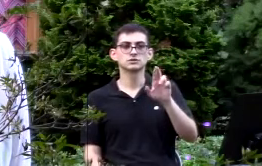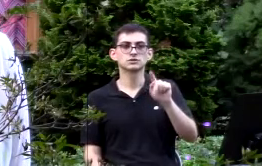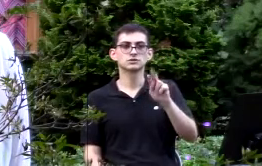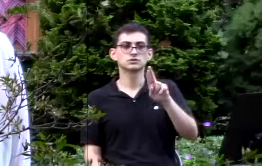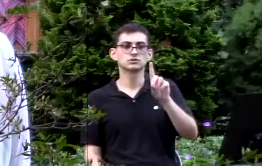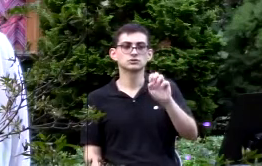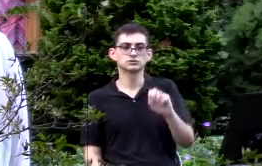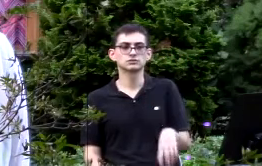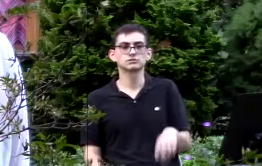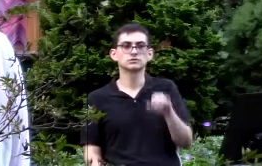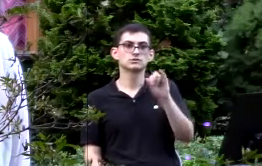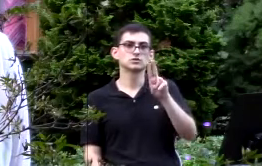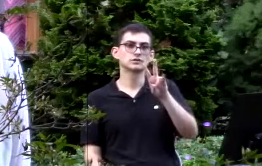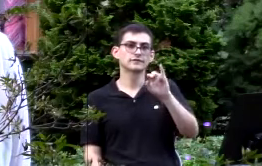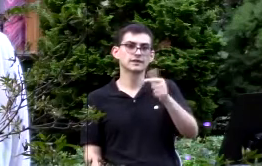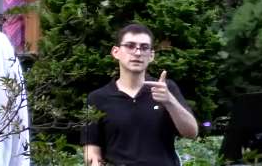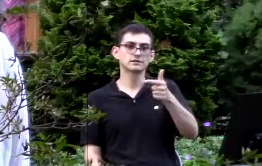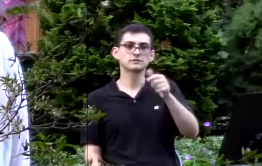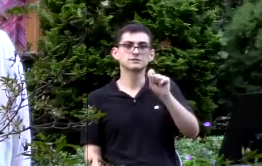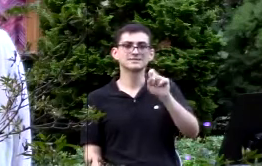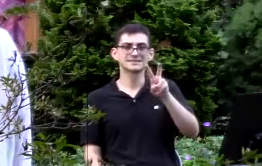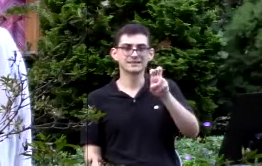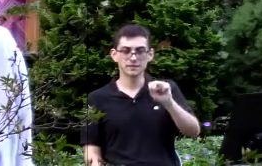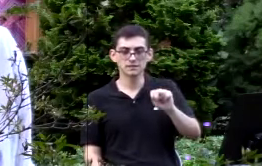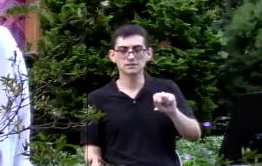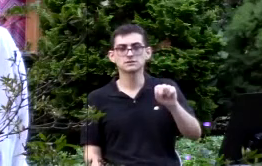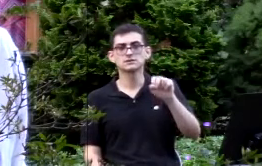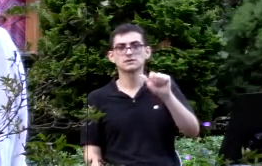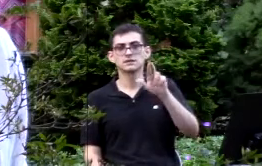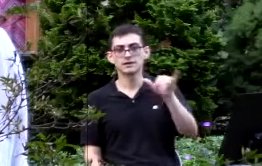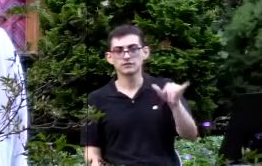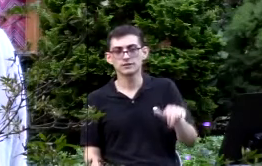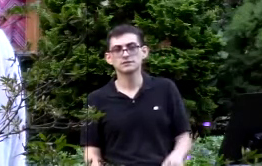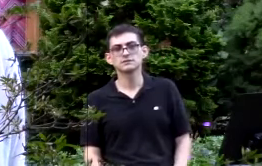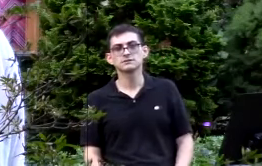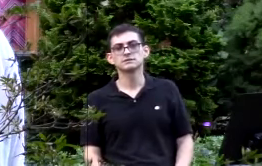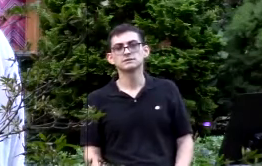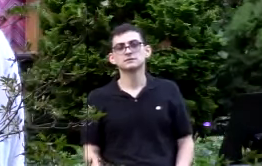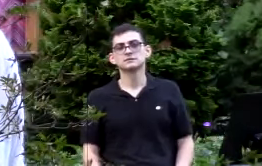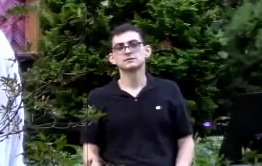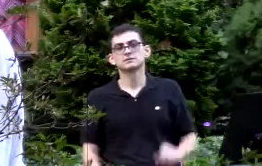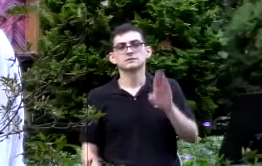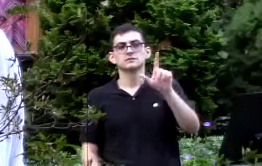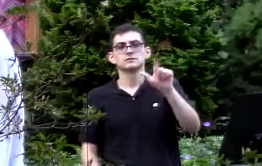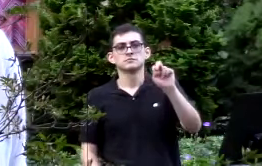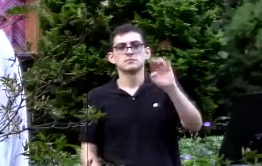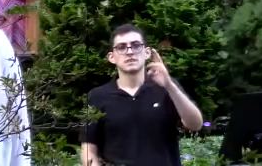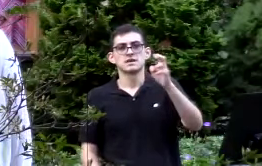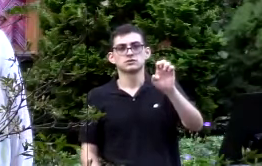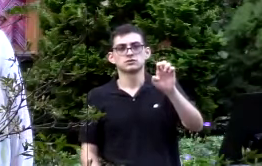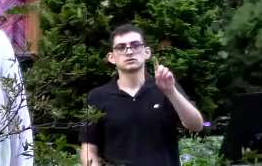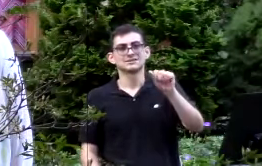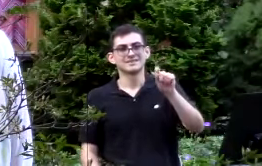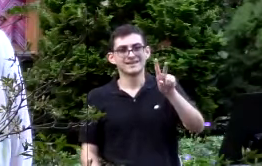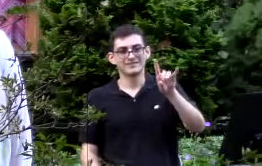Melly Nathan, Irving Ring, Stephen Rosenfeld, Meyer Sarnov, Blanche Schultz, David